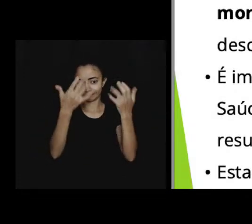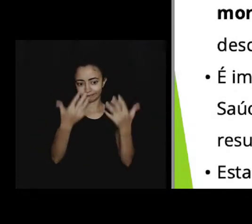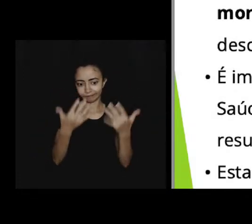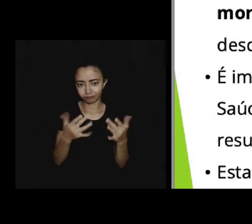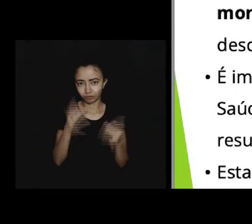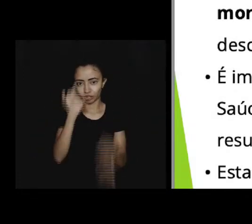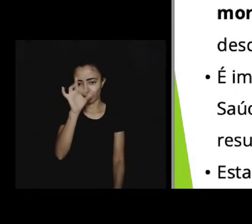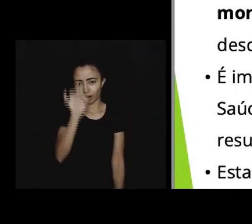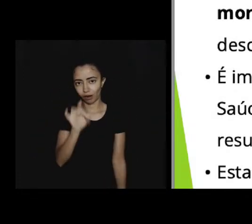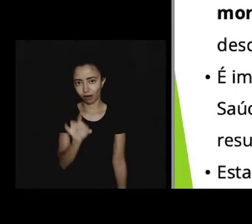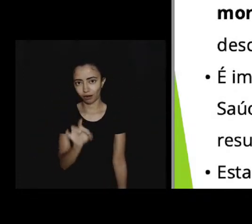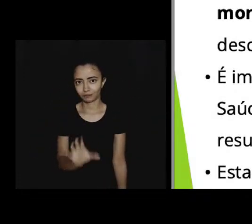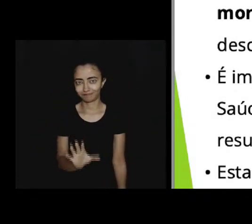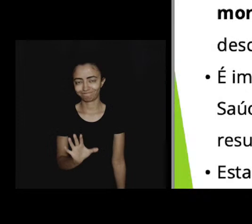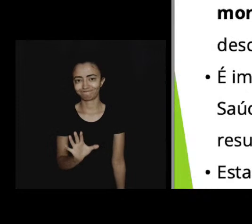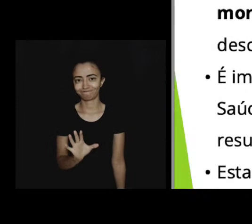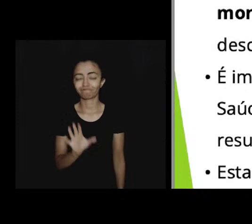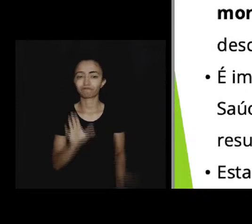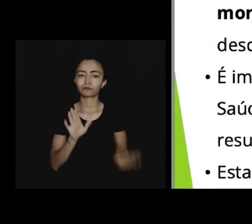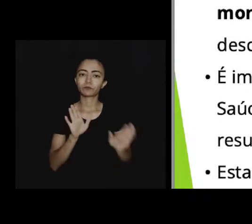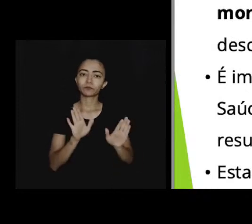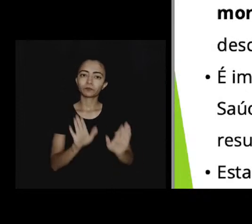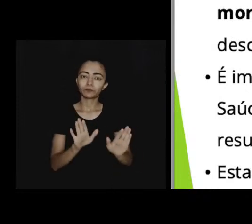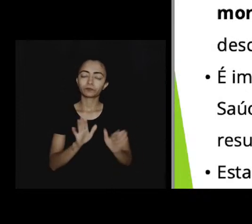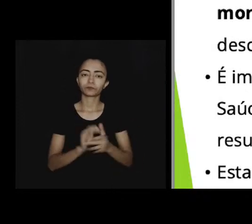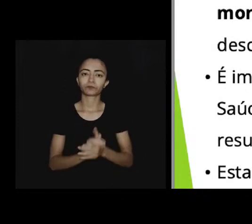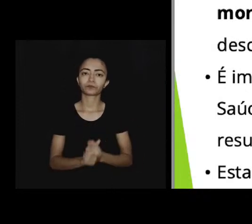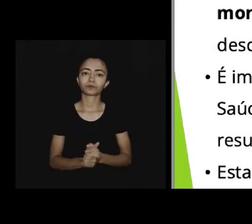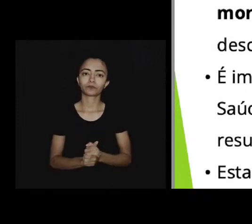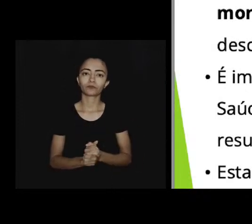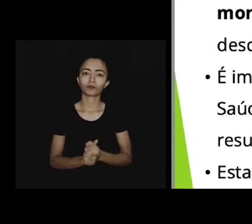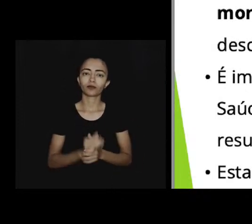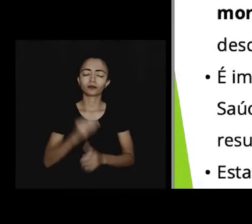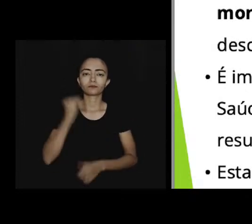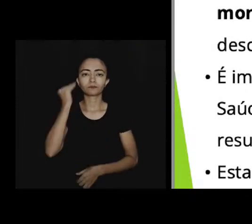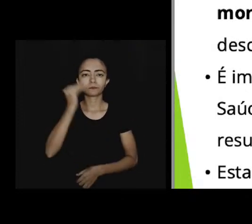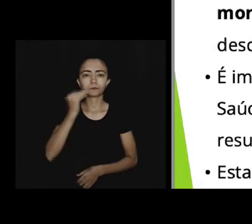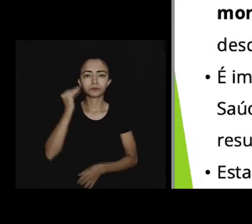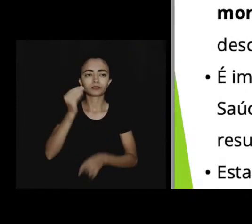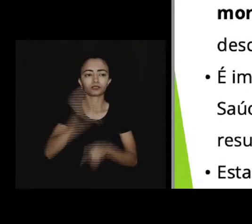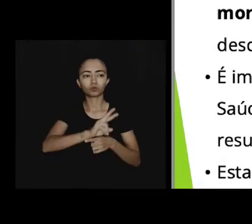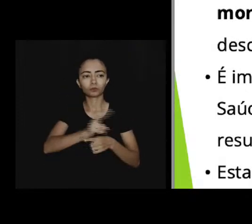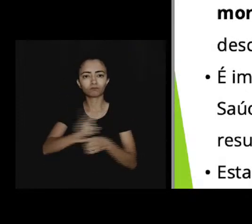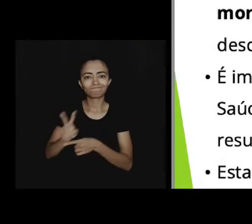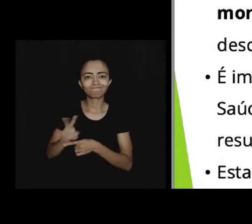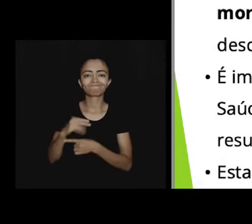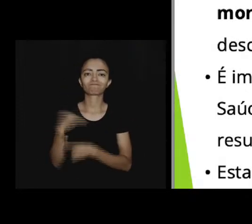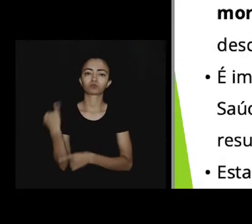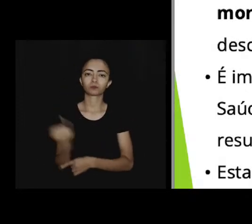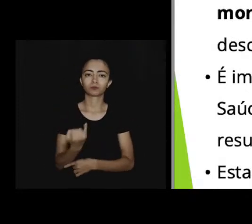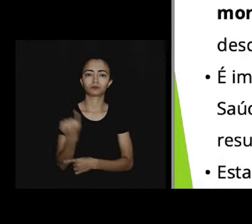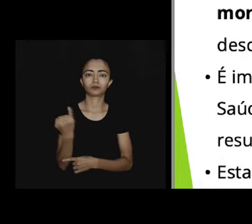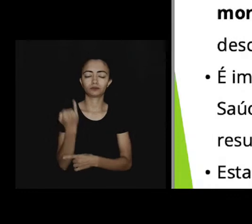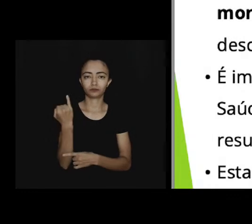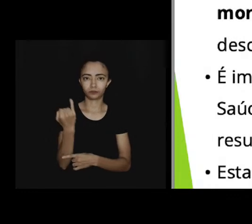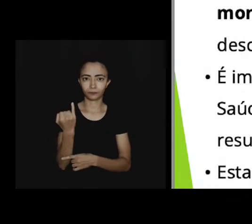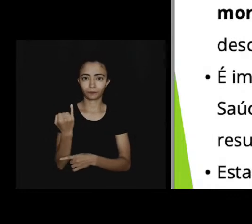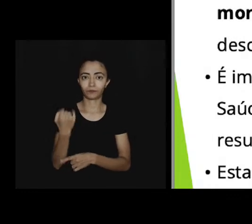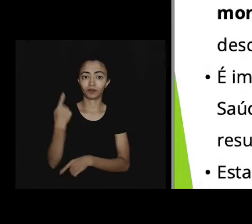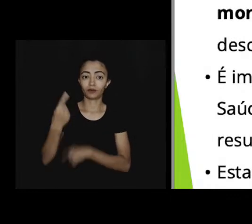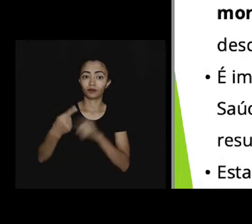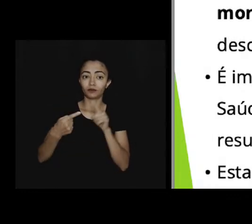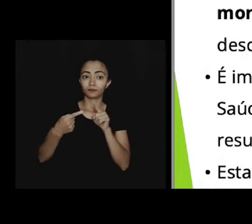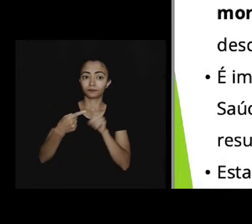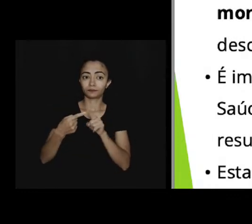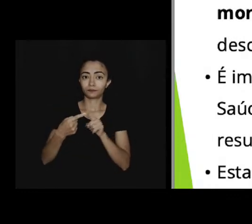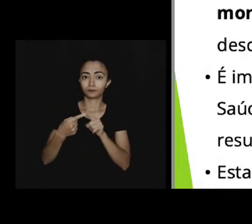instances, because we wouldn't have time to talk about all of them, but this experience was very important.